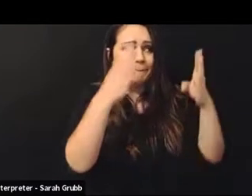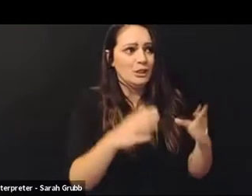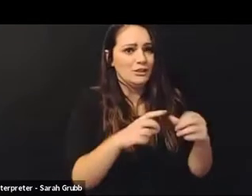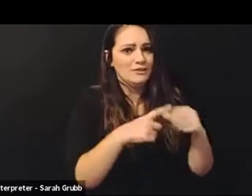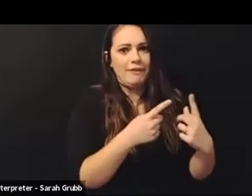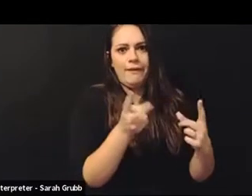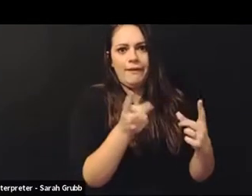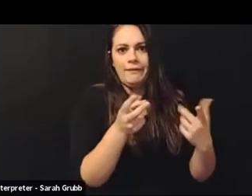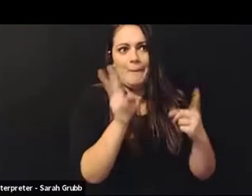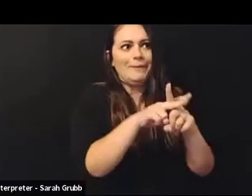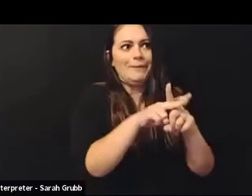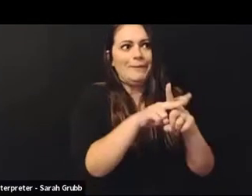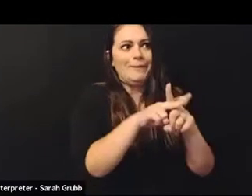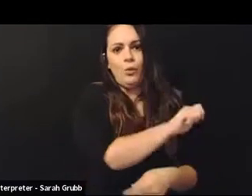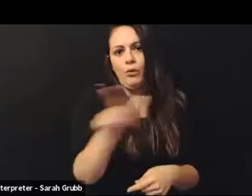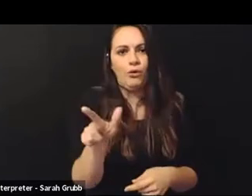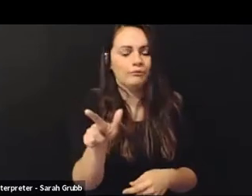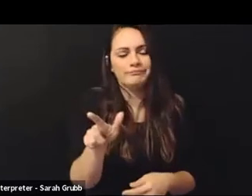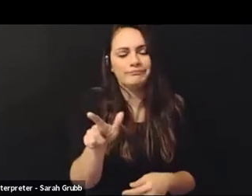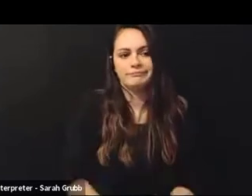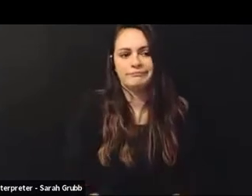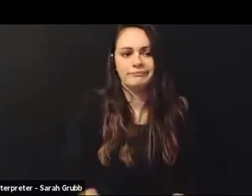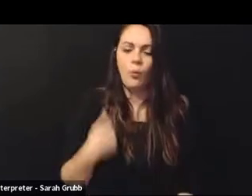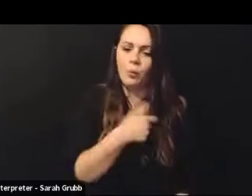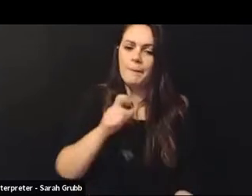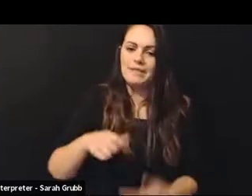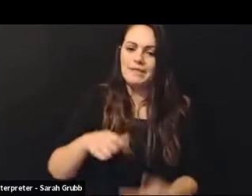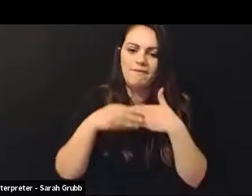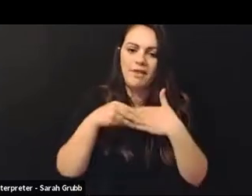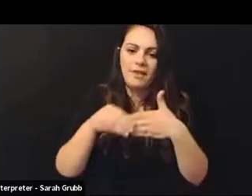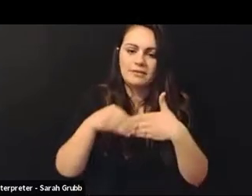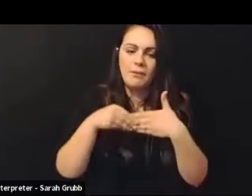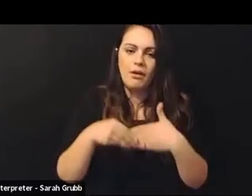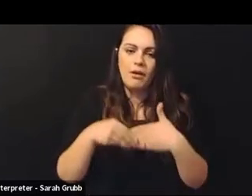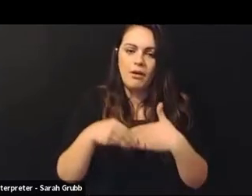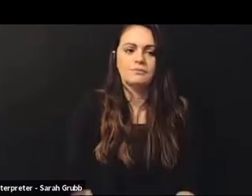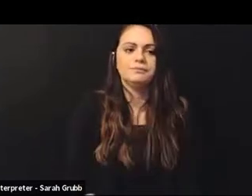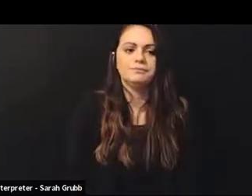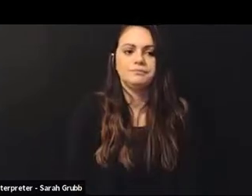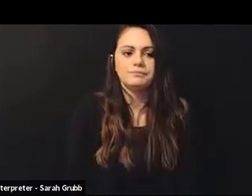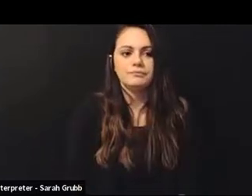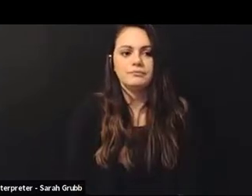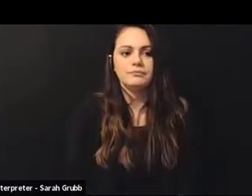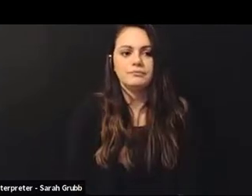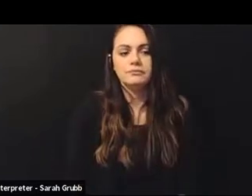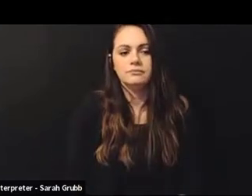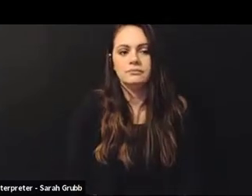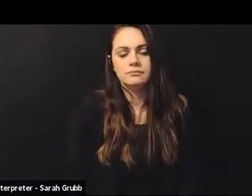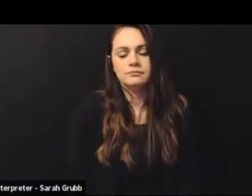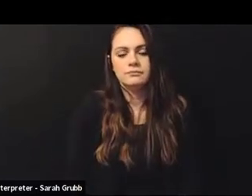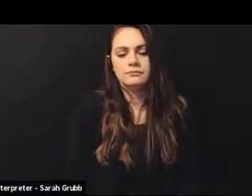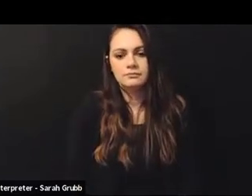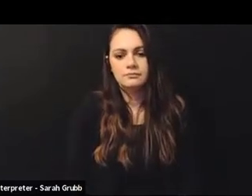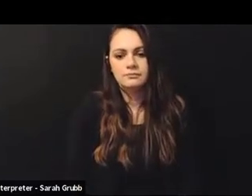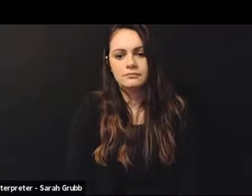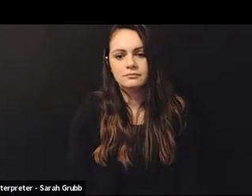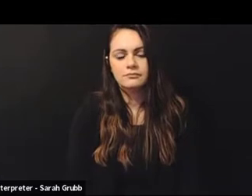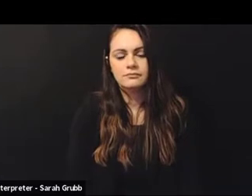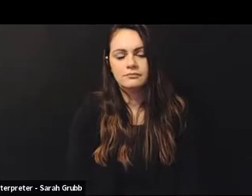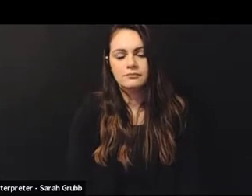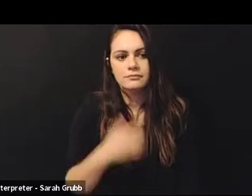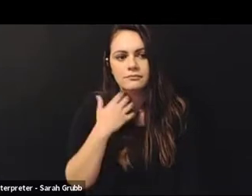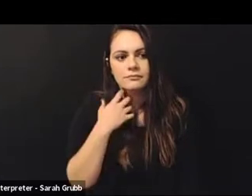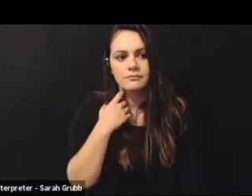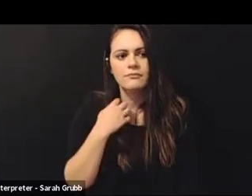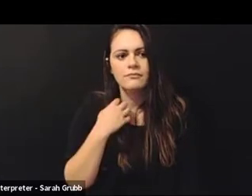creative. Okay, so what I'm doing with this presentation is it's kind of in three parts. So this